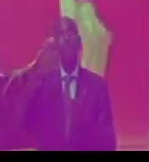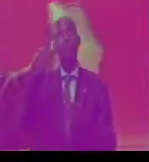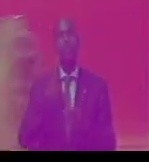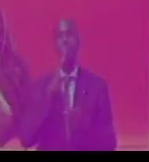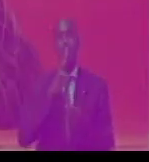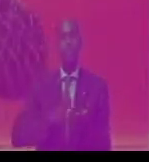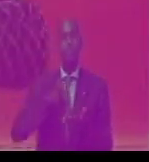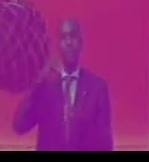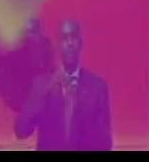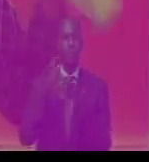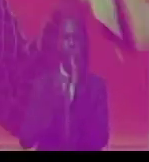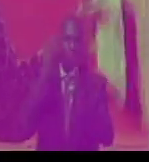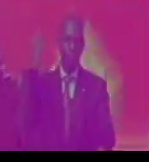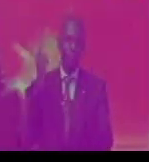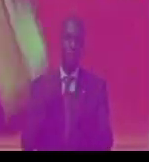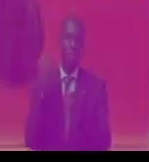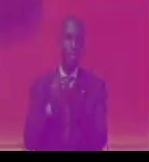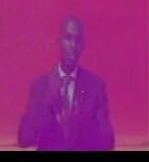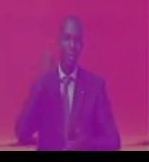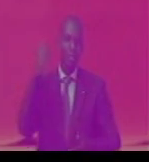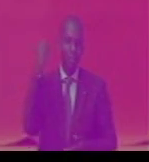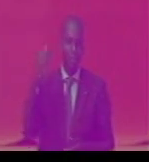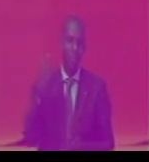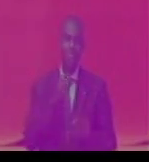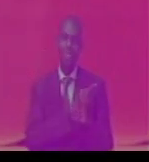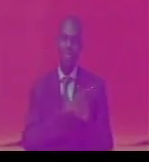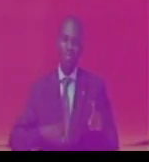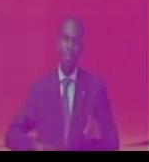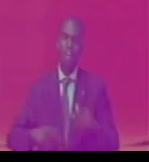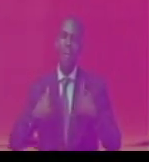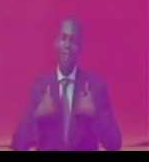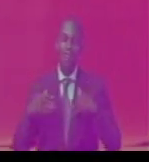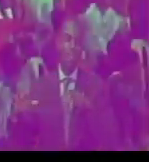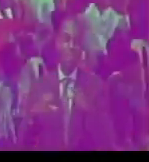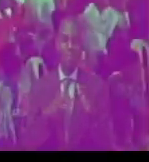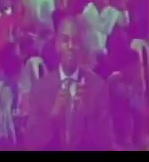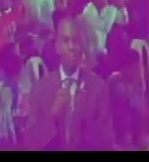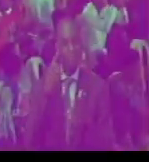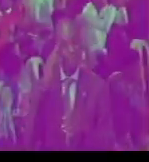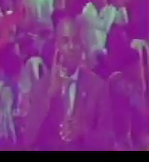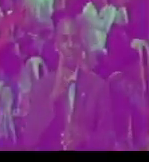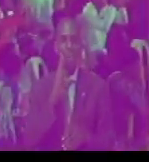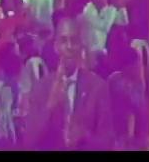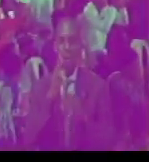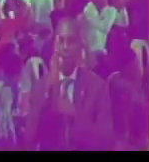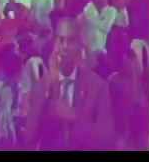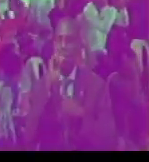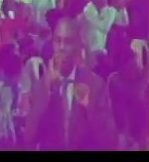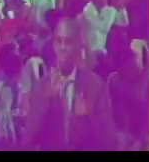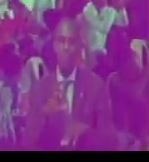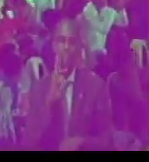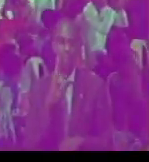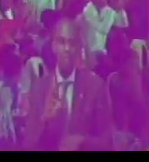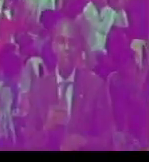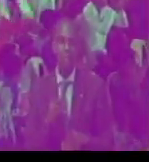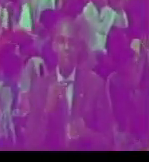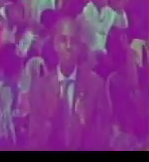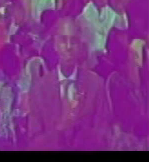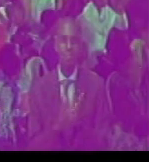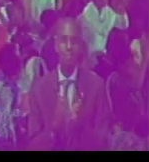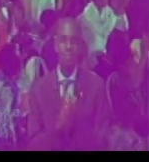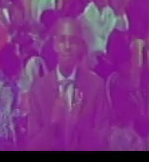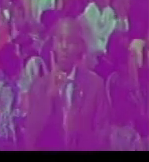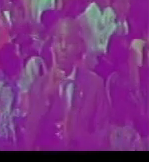started doing everything I've got. To God be the glory in the name of Jesus. Amen. The Lord has done it. God bless